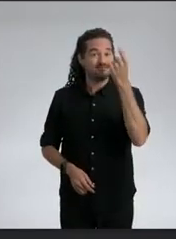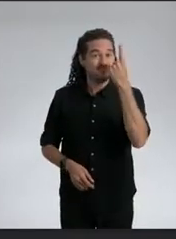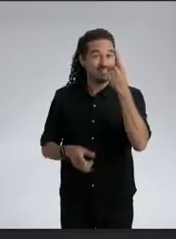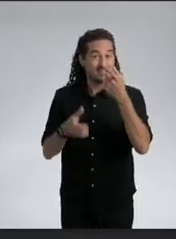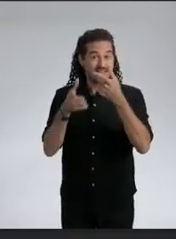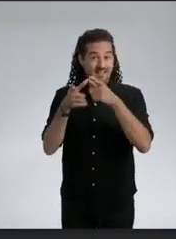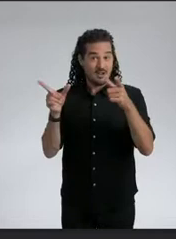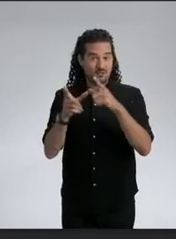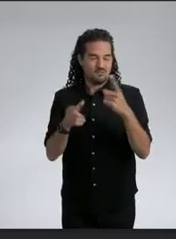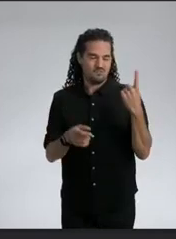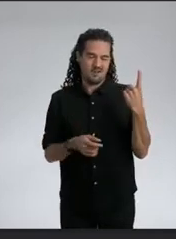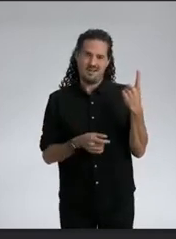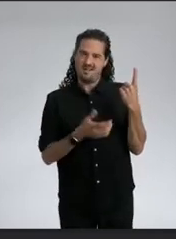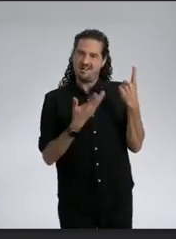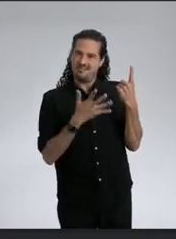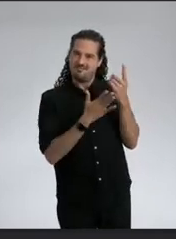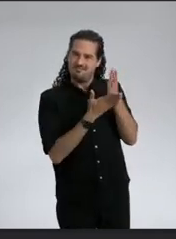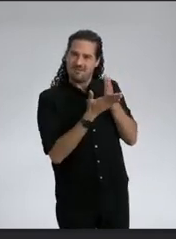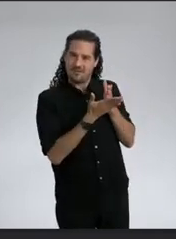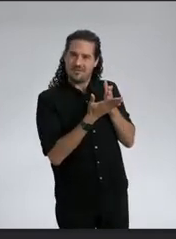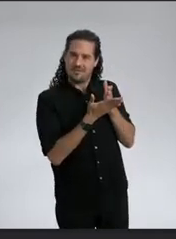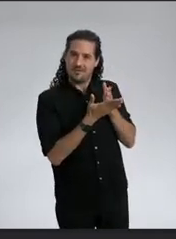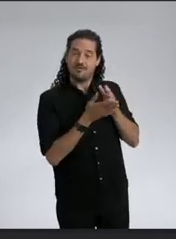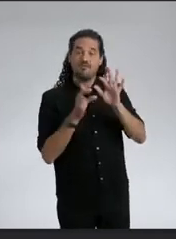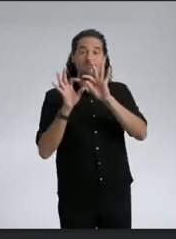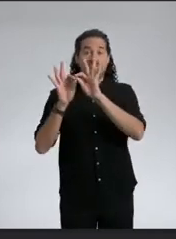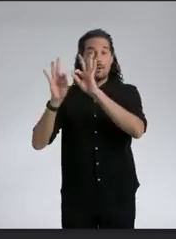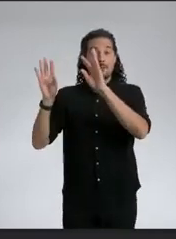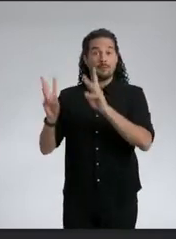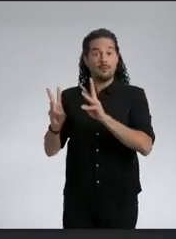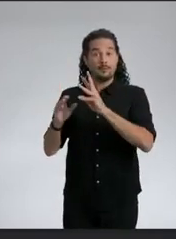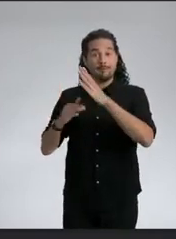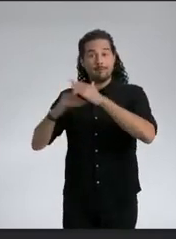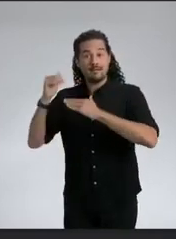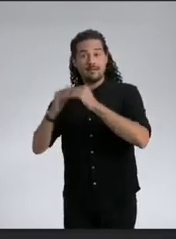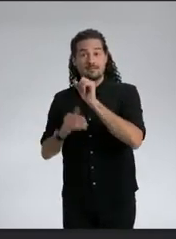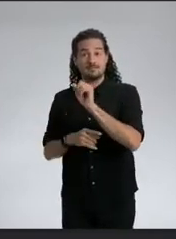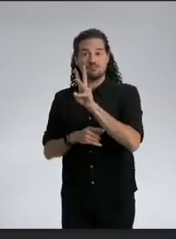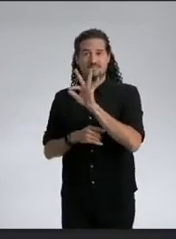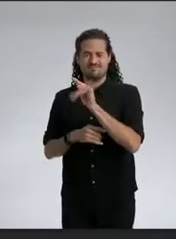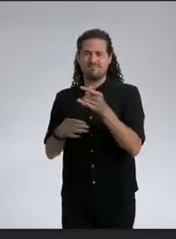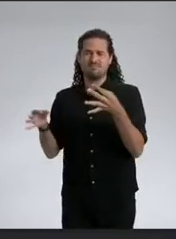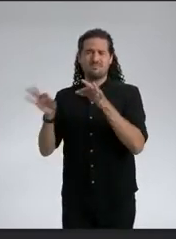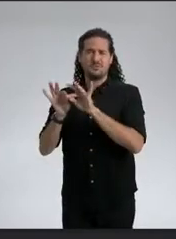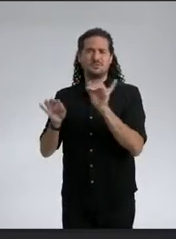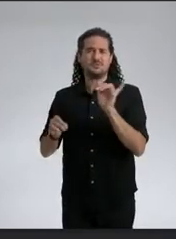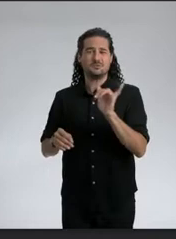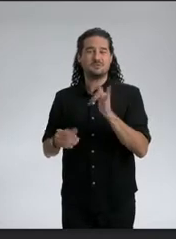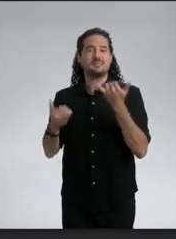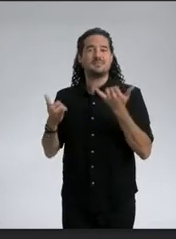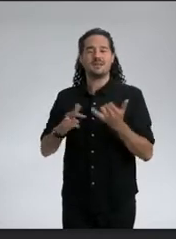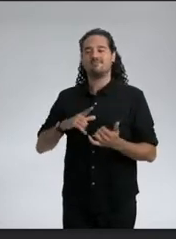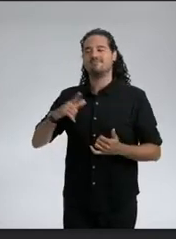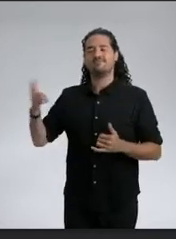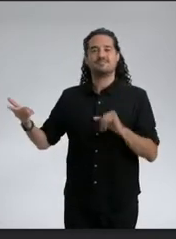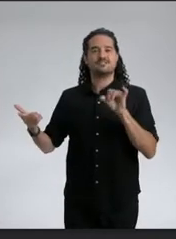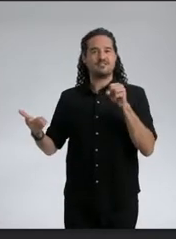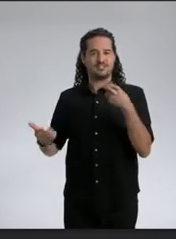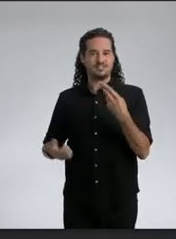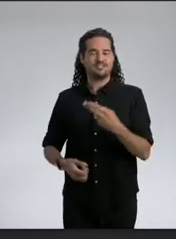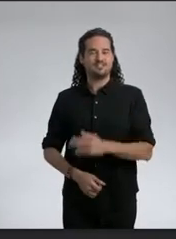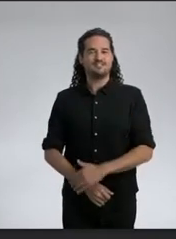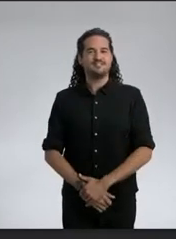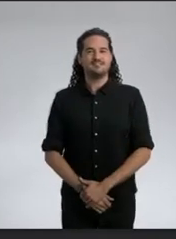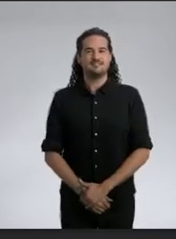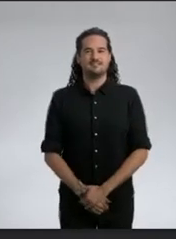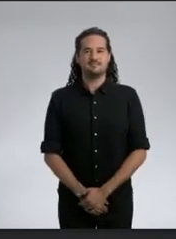piece of the puzzle. The frameworks built with Swift are just as important. Now, back to Josh.